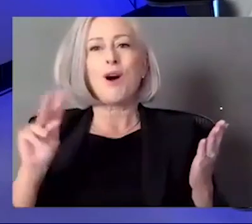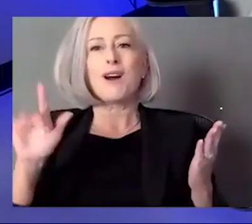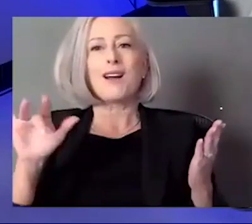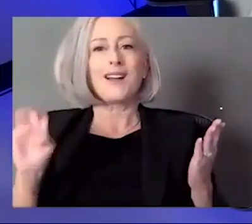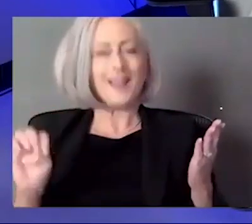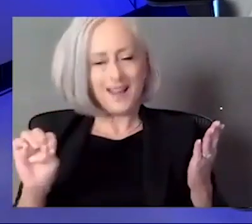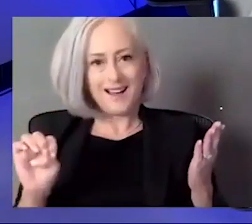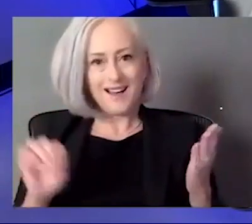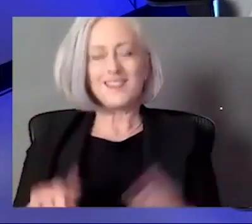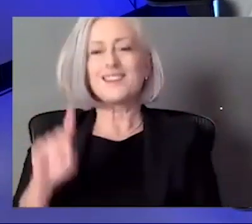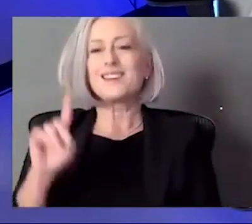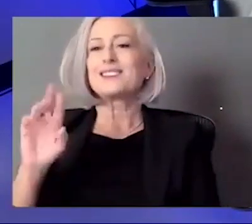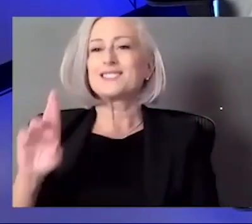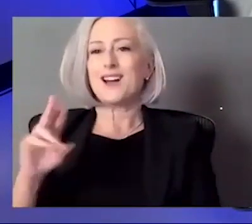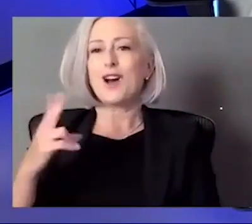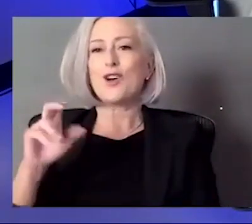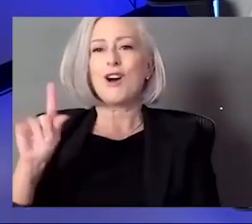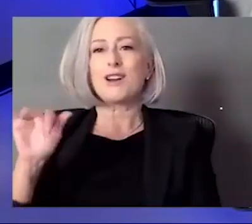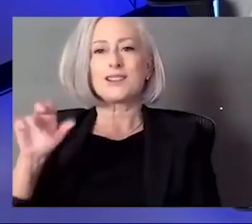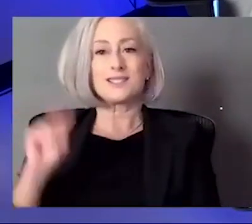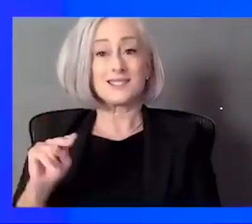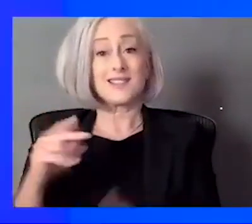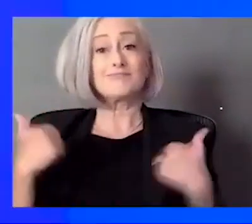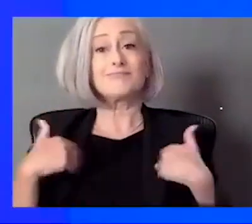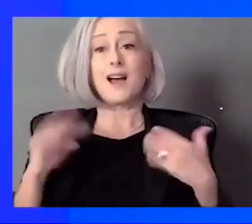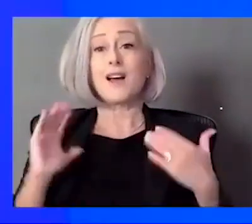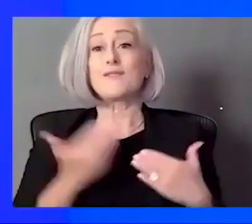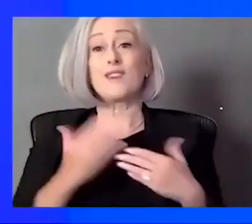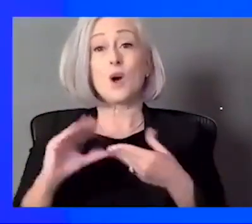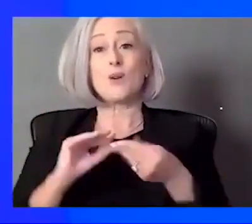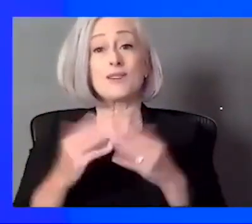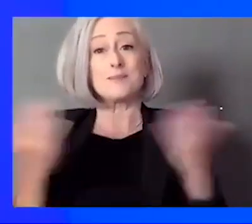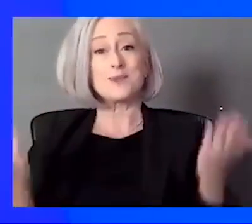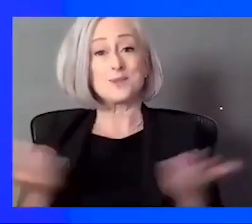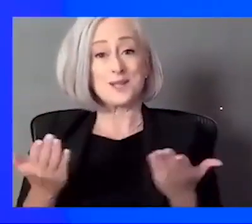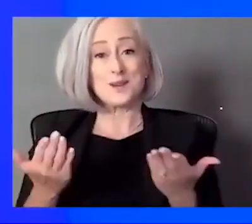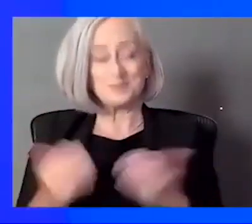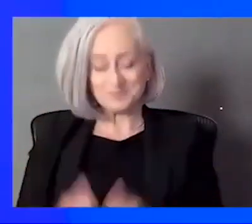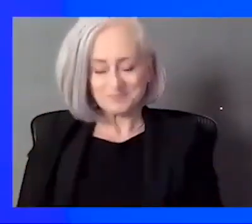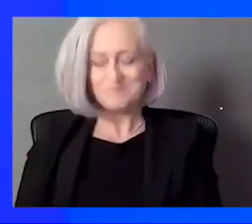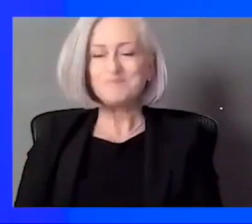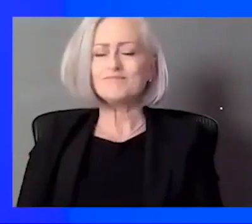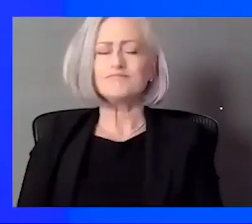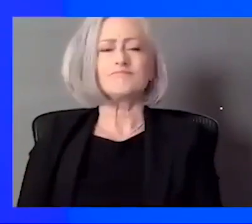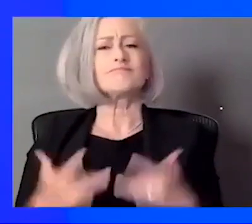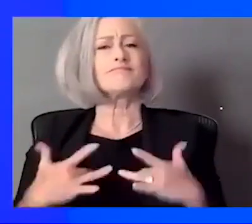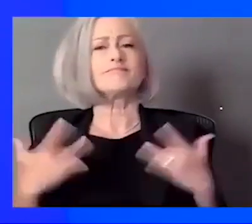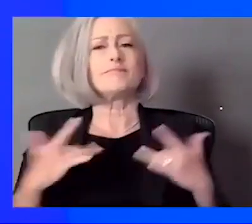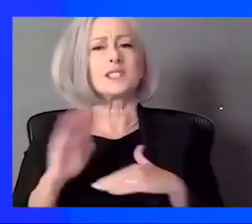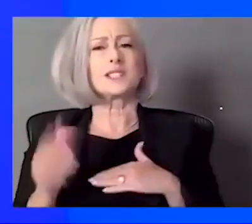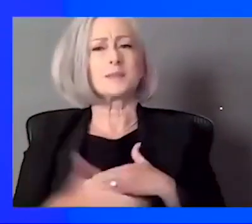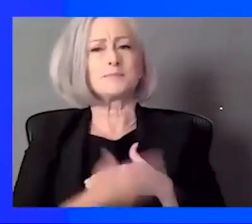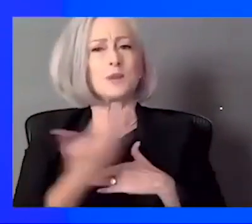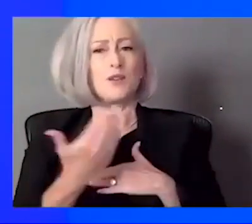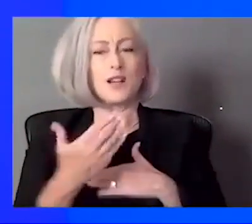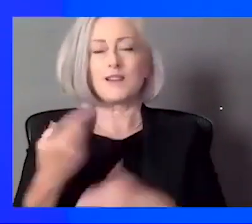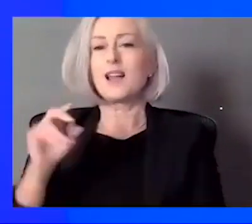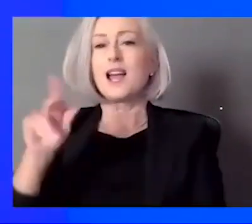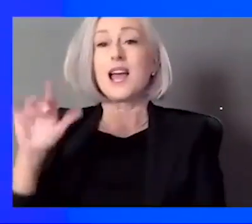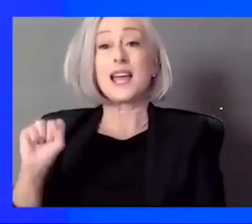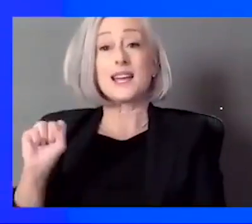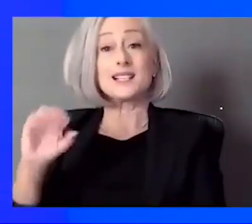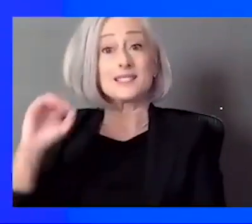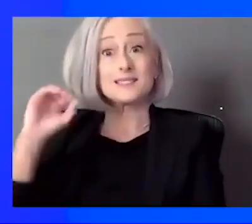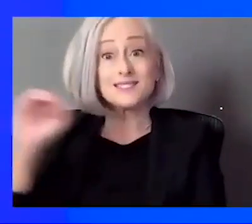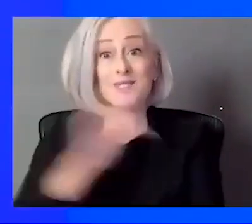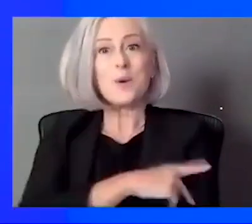here, is here with our numbers. How did we do overnight? You know, well, I'd first like to start off. Hays is doing good, 0 patients. That's always good for